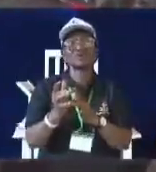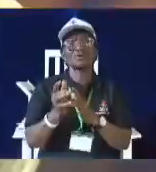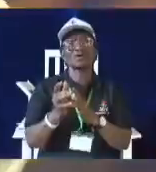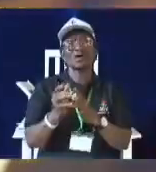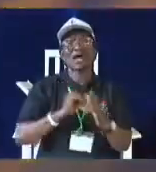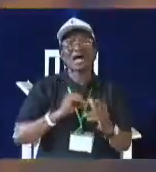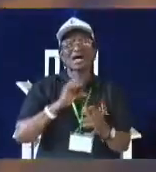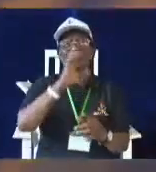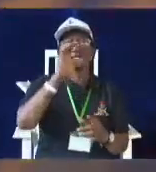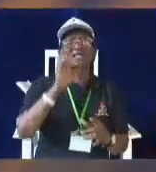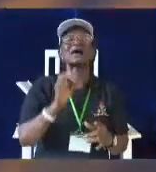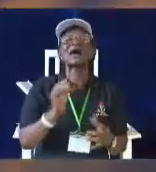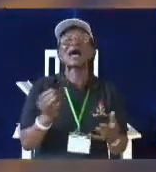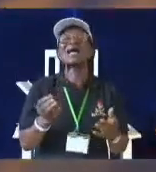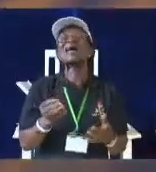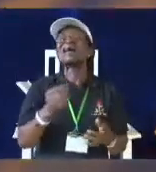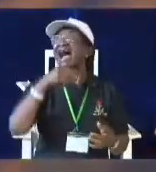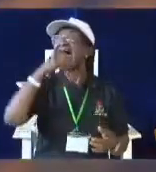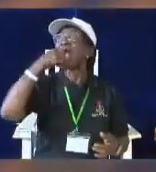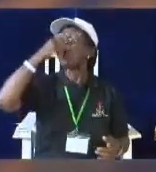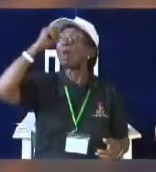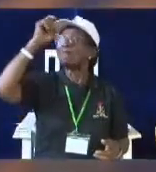I hereby command